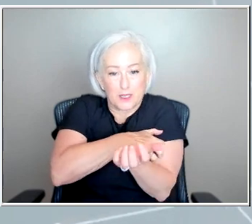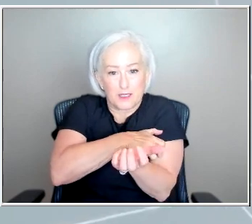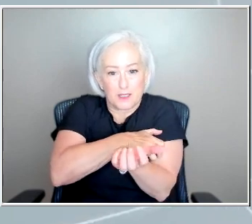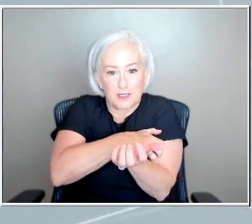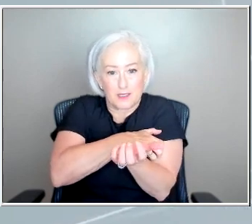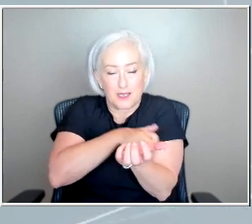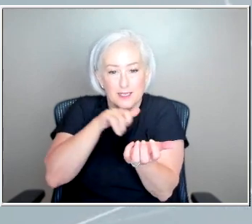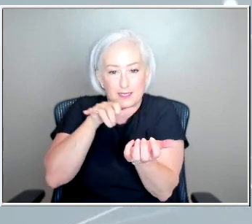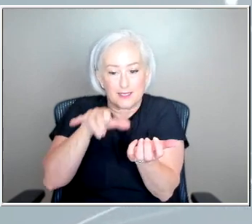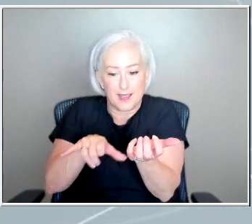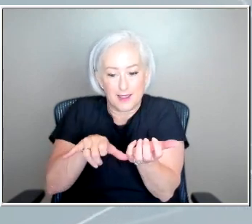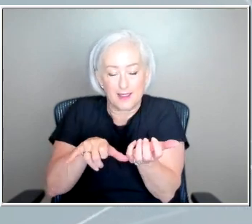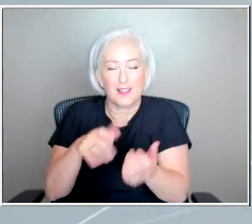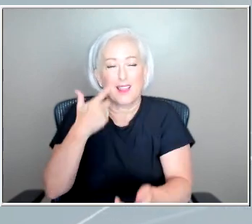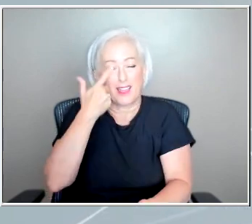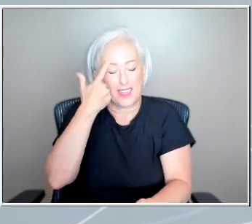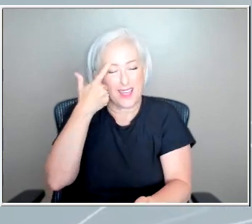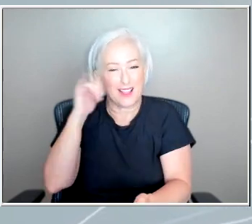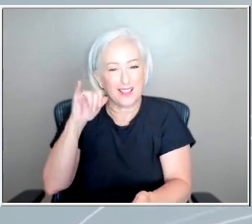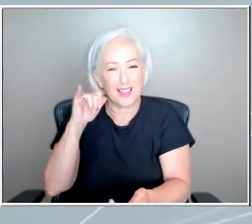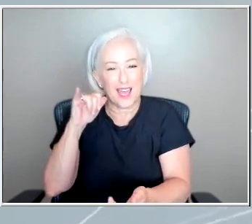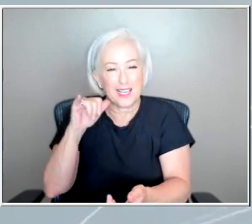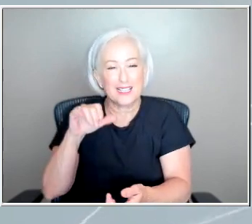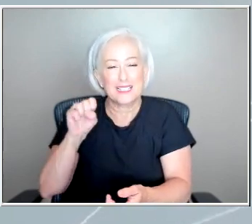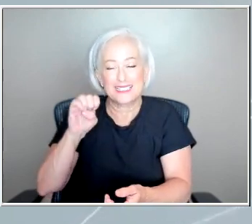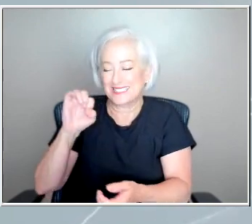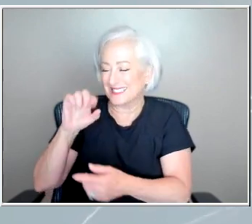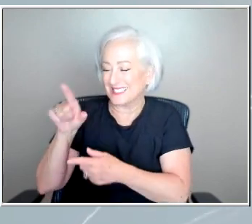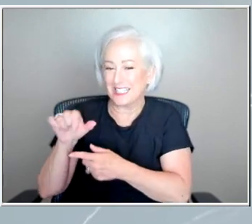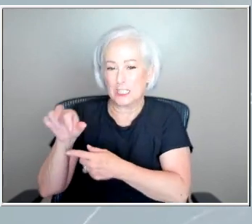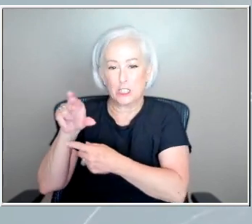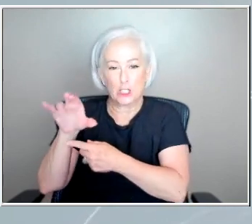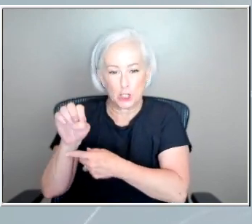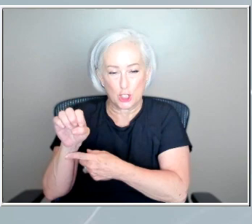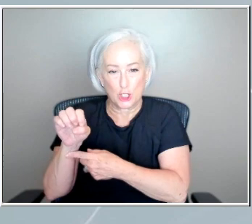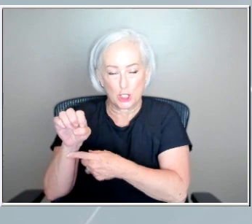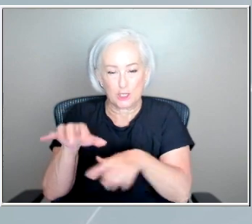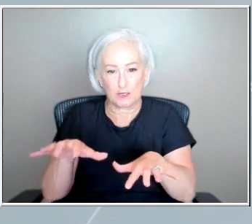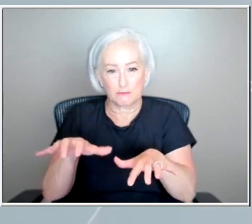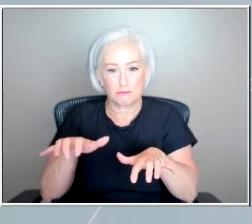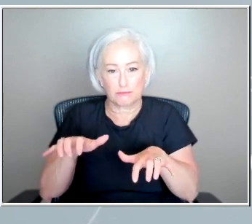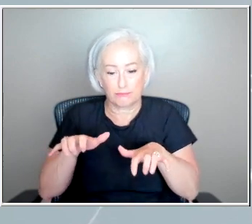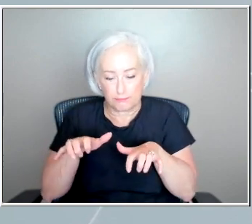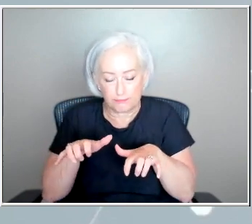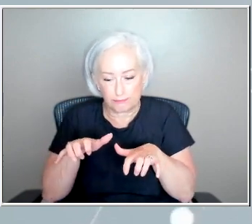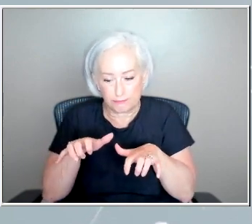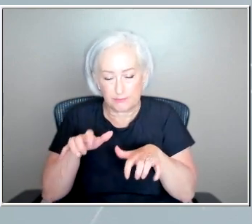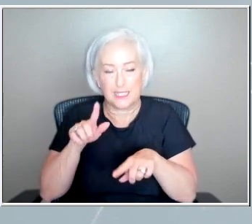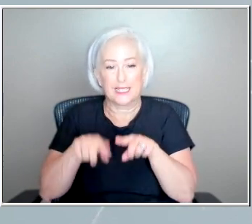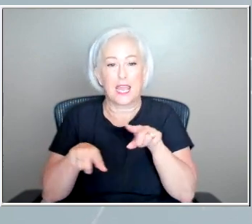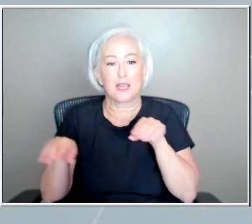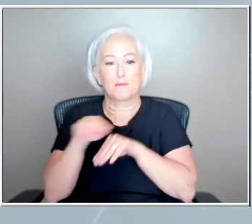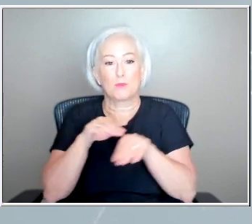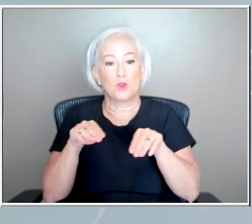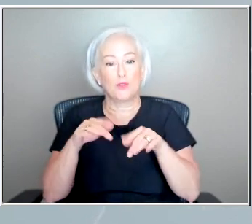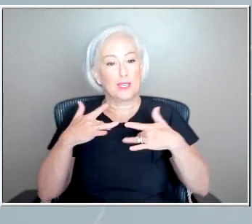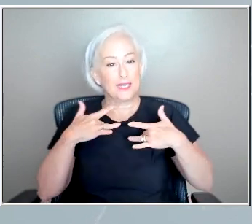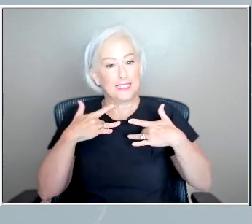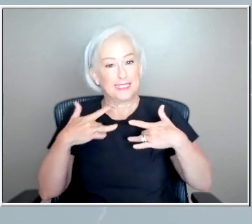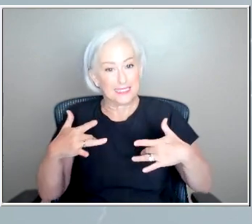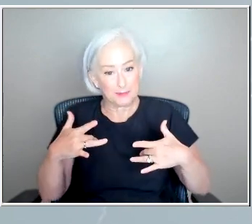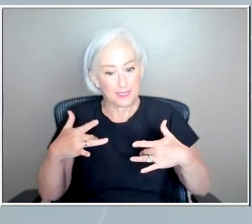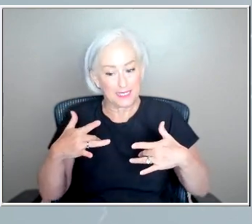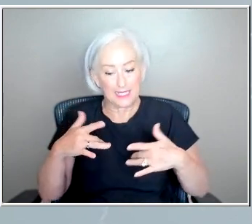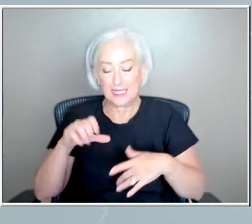a seizure disorder. However, seizures generally are able to be ended within minutes to, an hour or so.